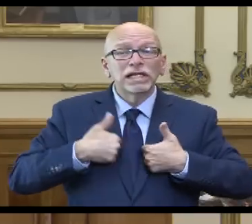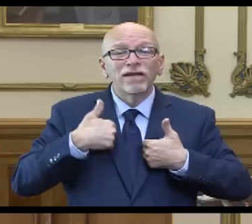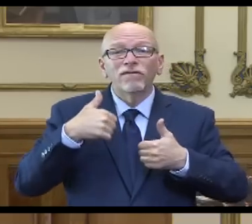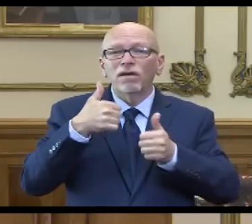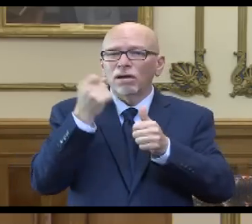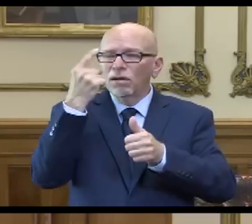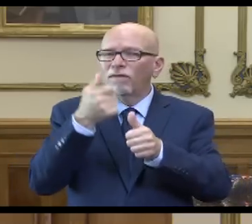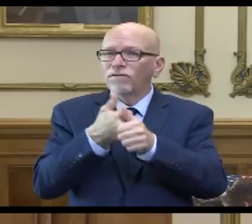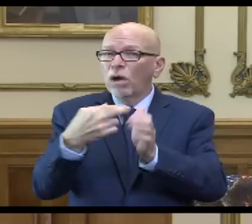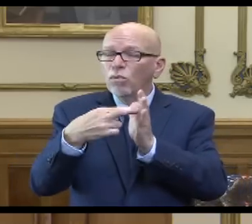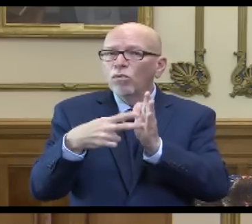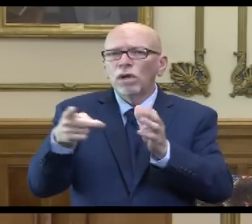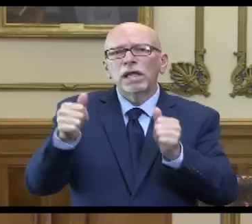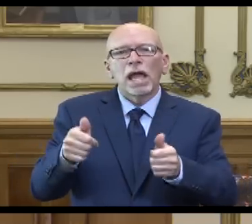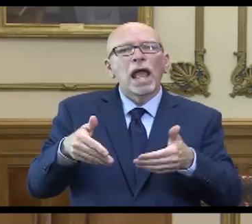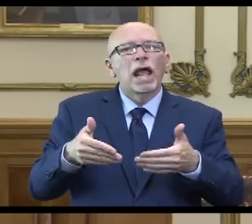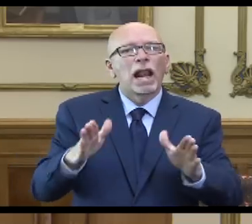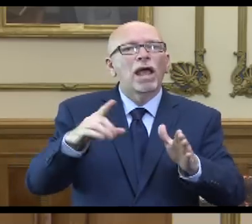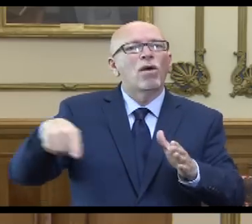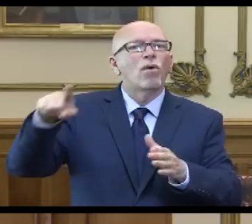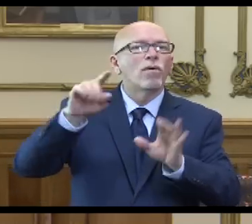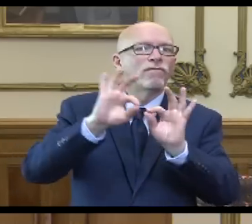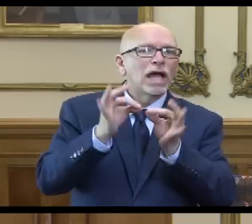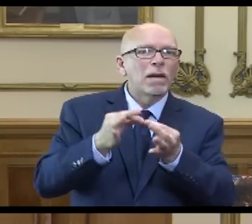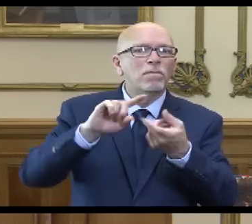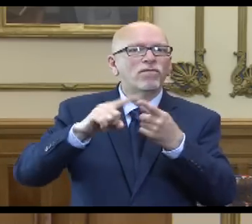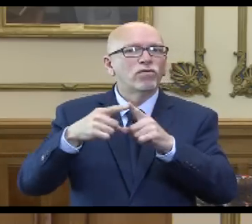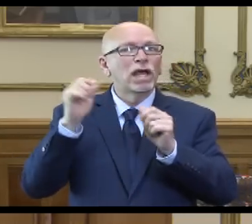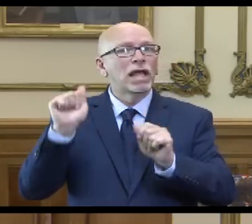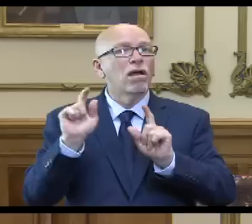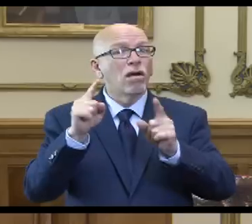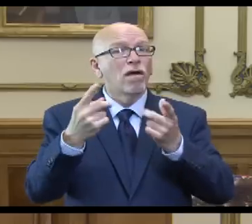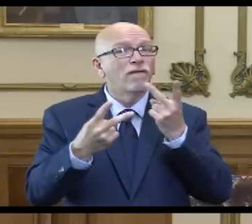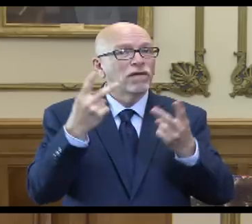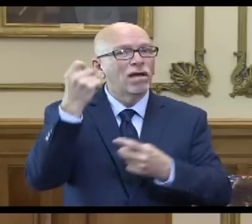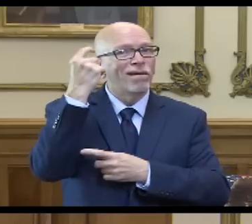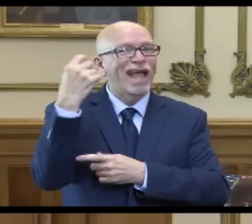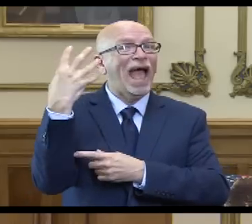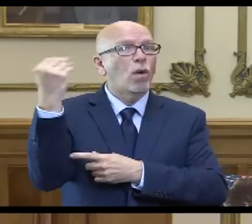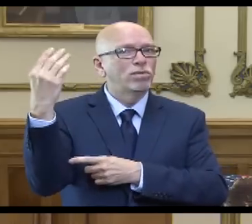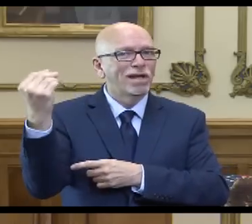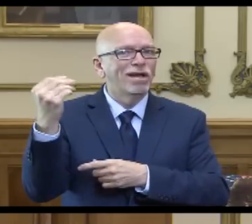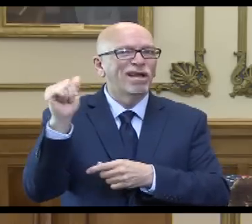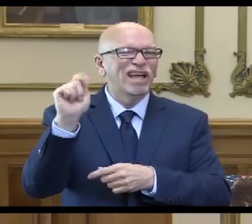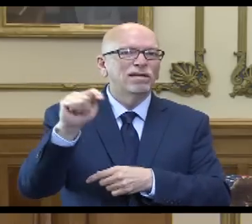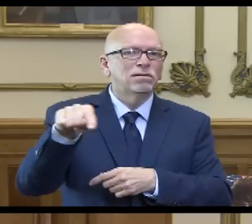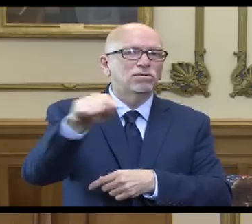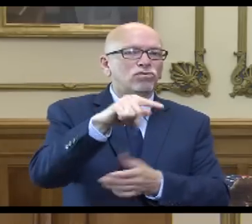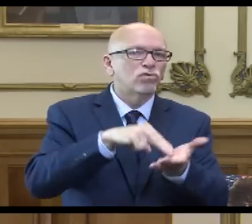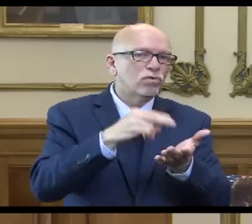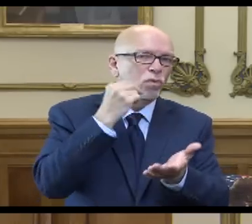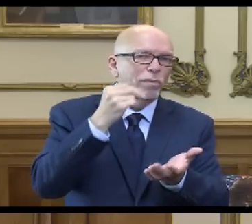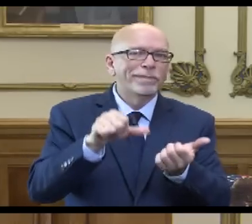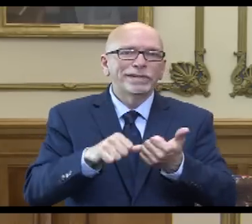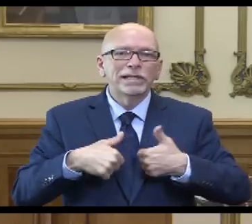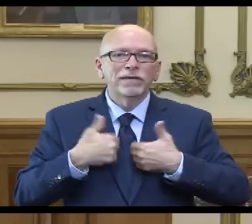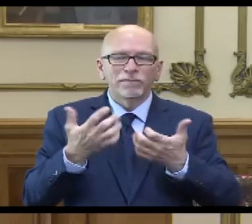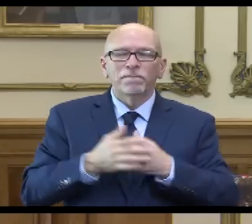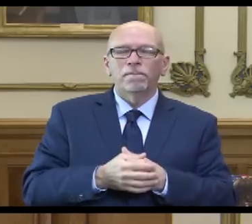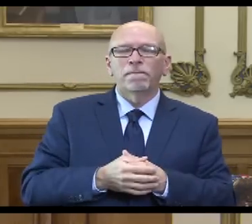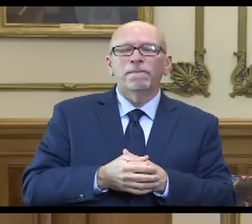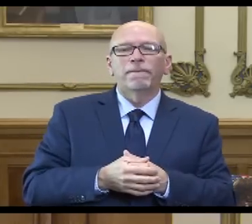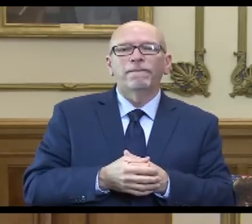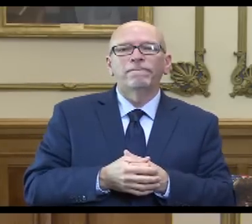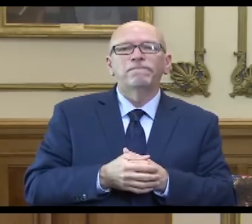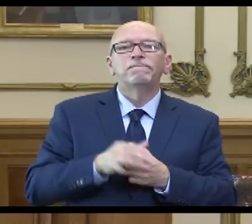conditions, allow families and friends to have outdoor visitation with the residents in long-term care facilities. These guidelines will take